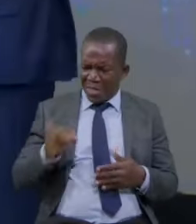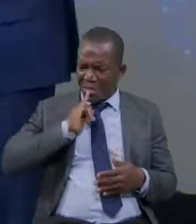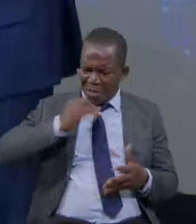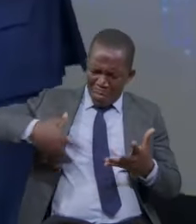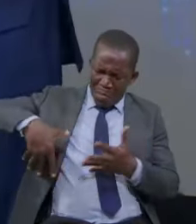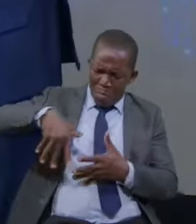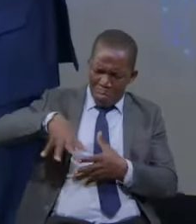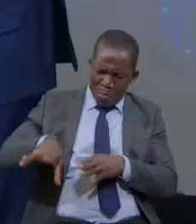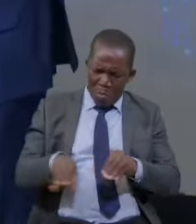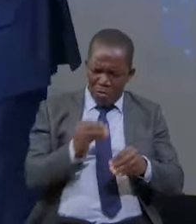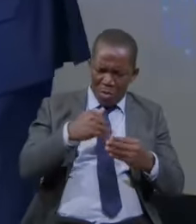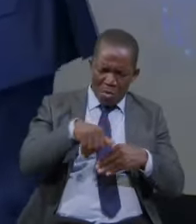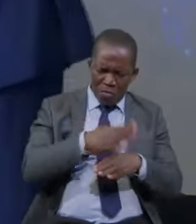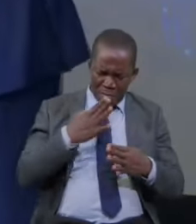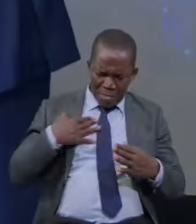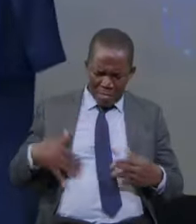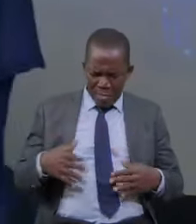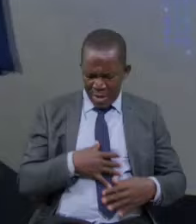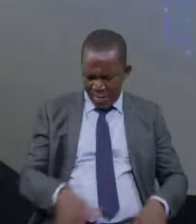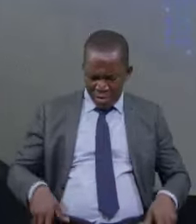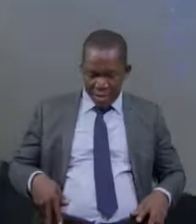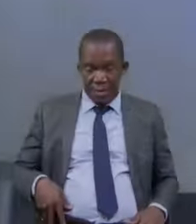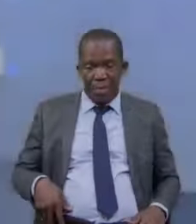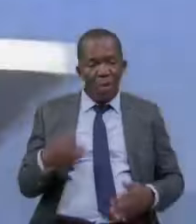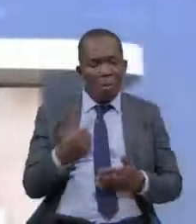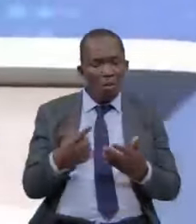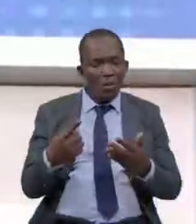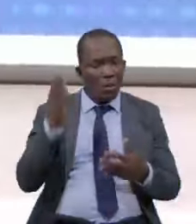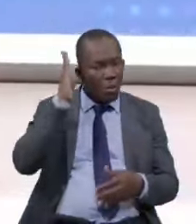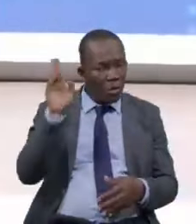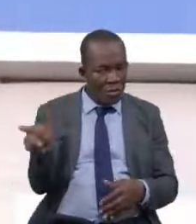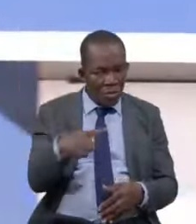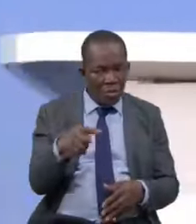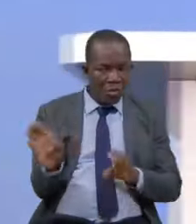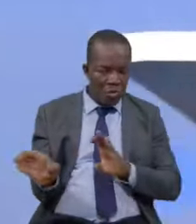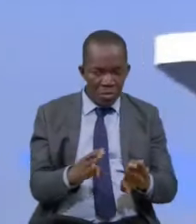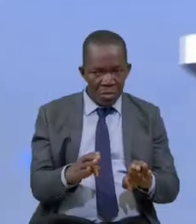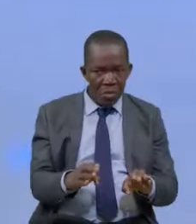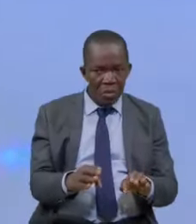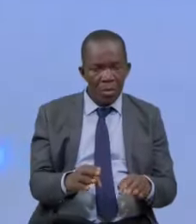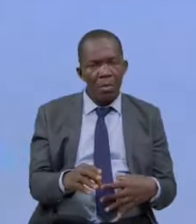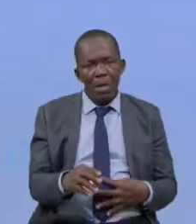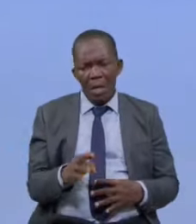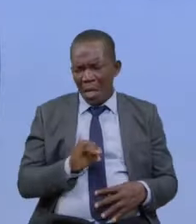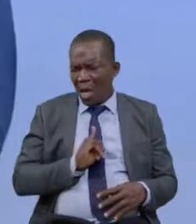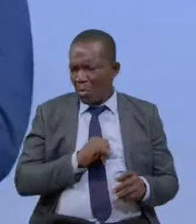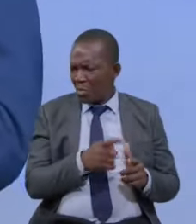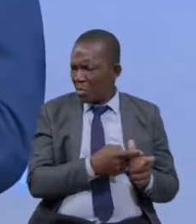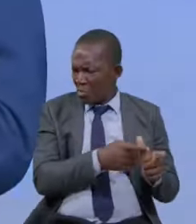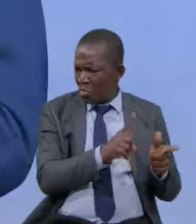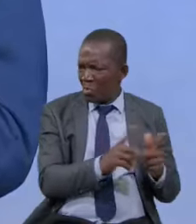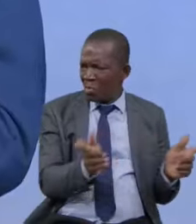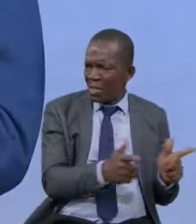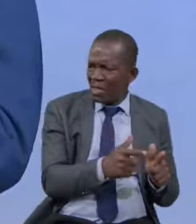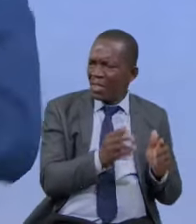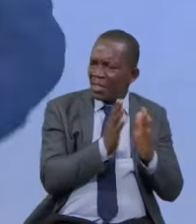do about it? I ran to the prayer warriors. I said, I need this, I need